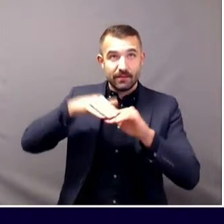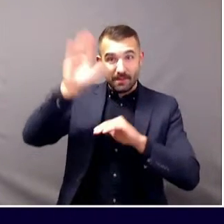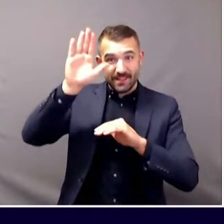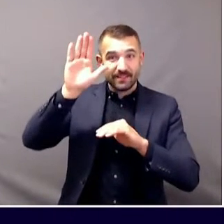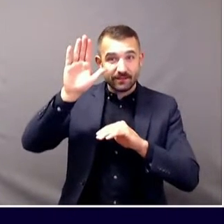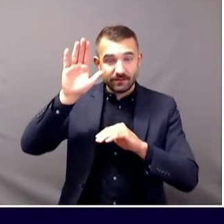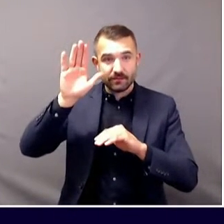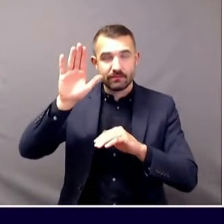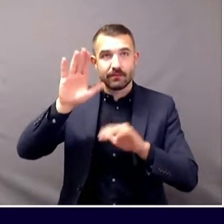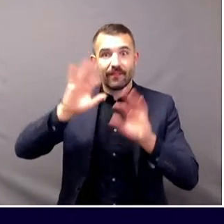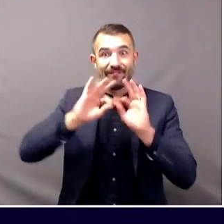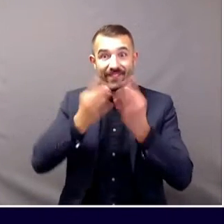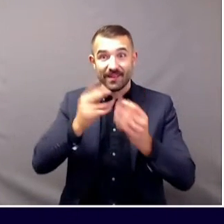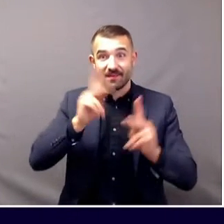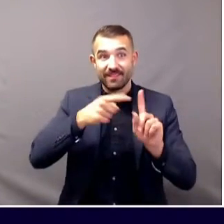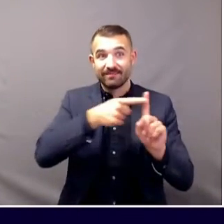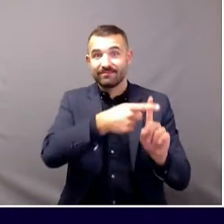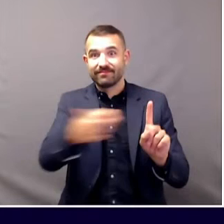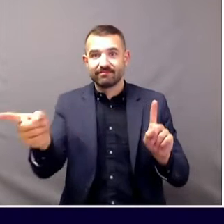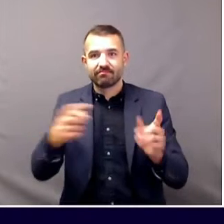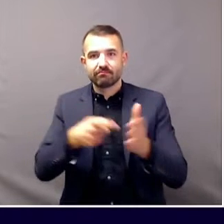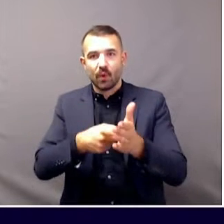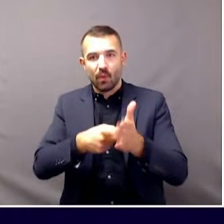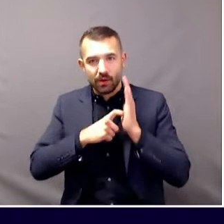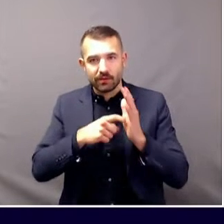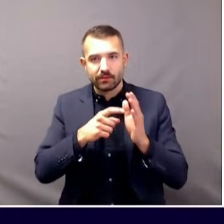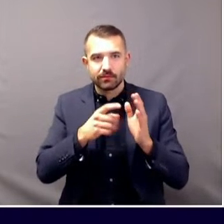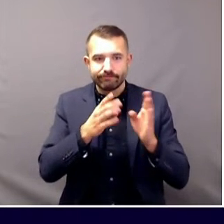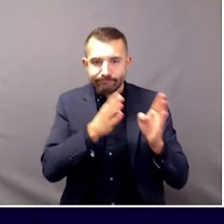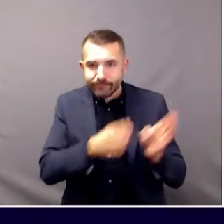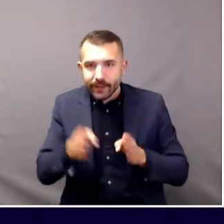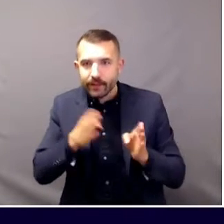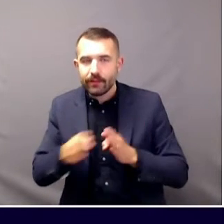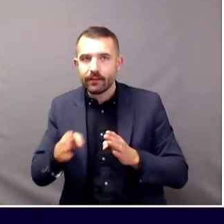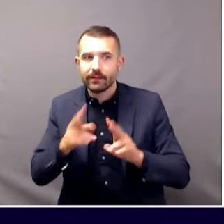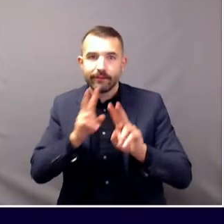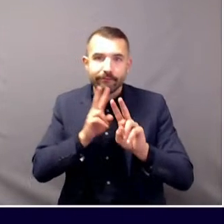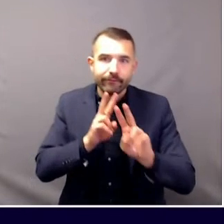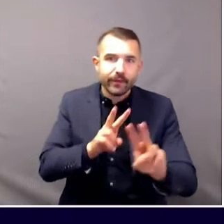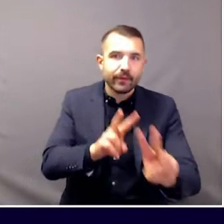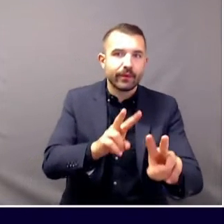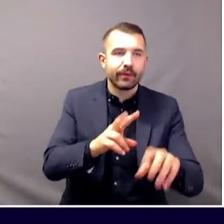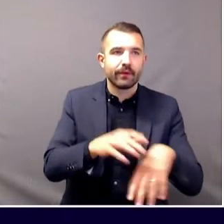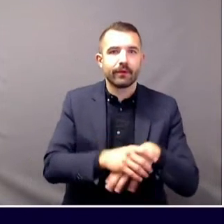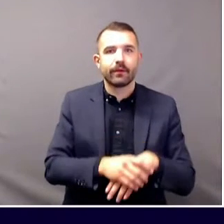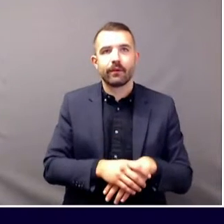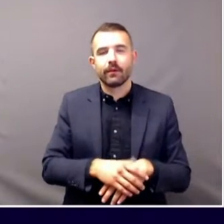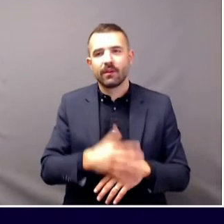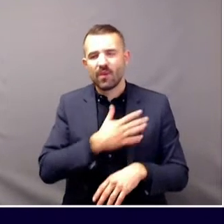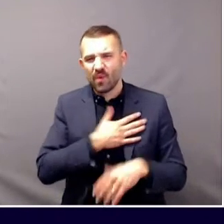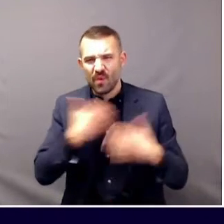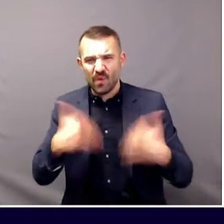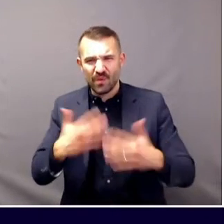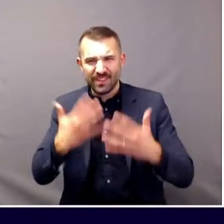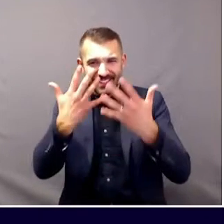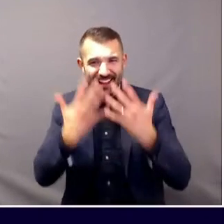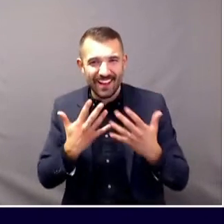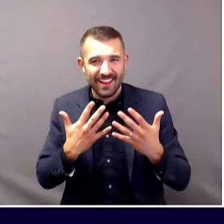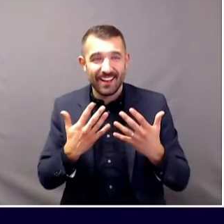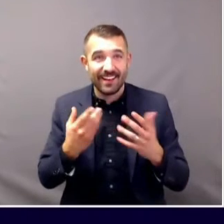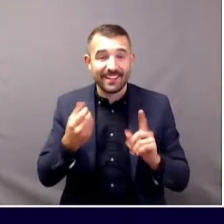funerals for their loved ones. Keep in mind the hundreds of people who have been hospitalized with